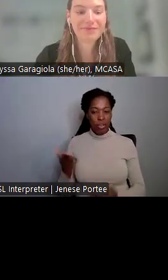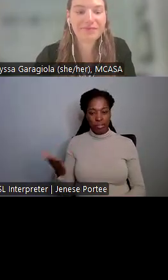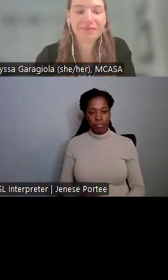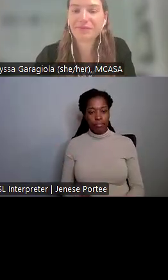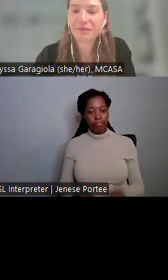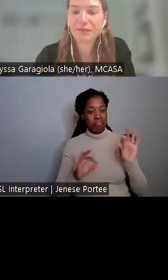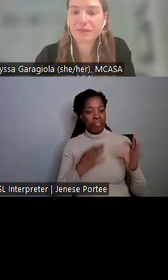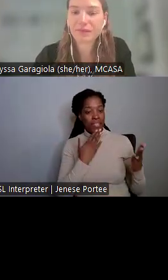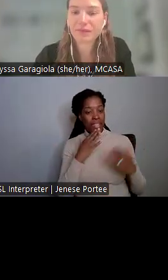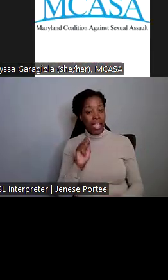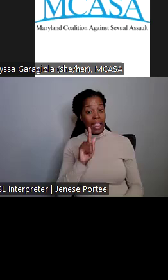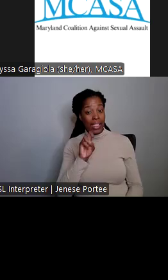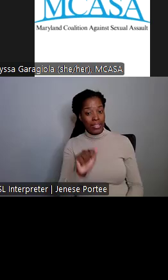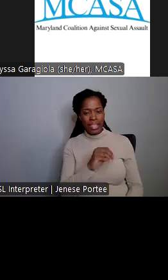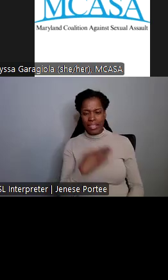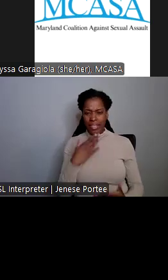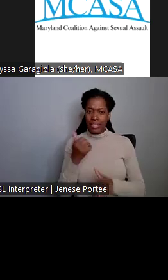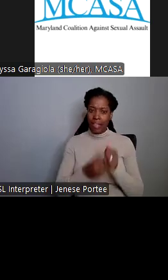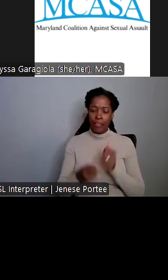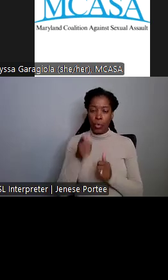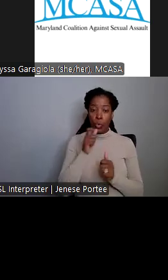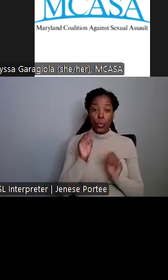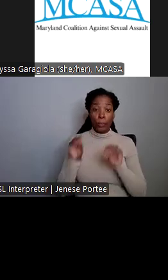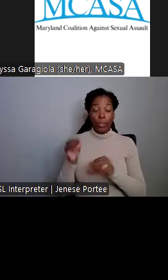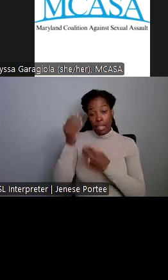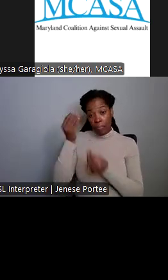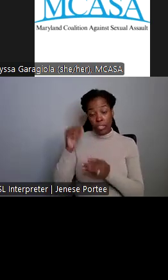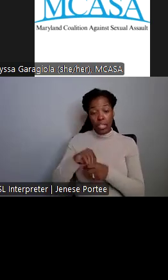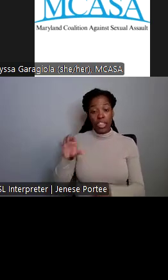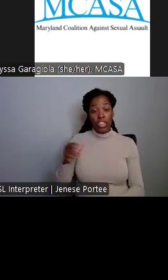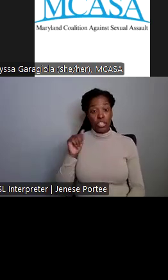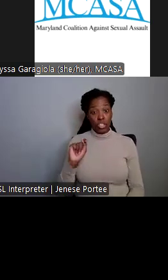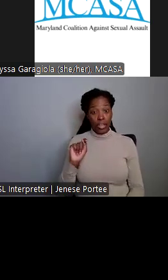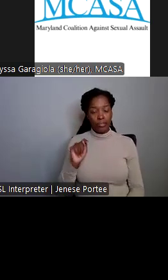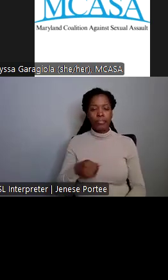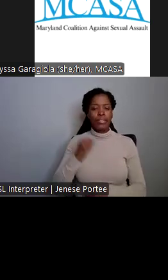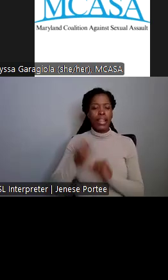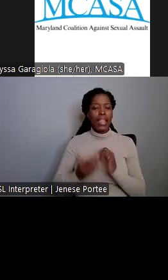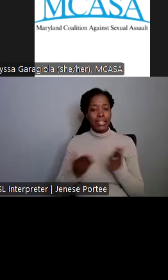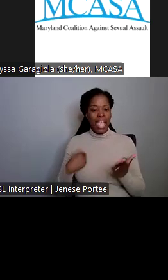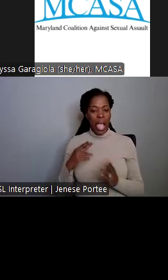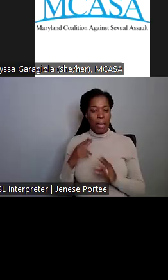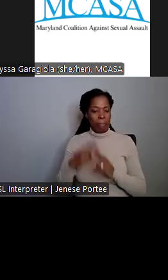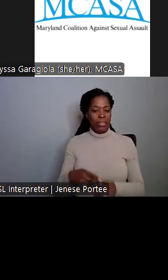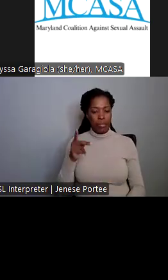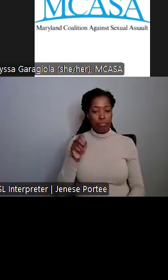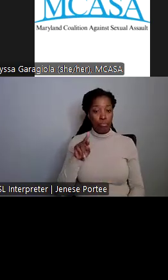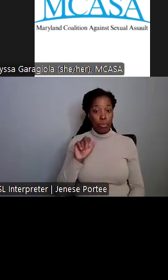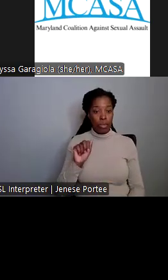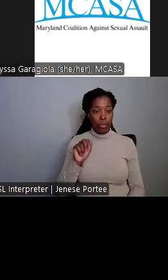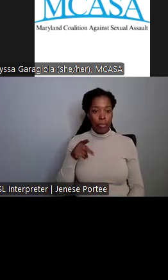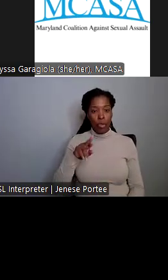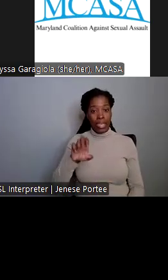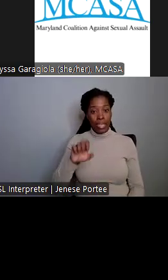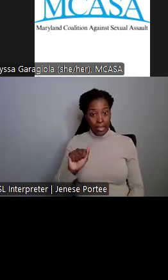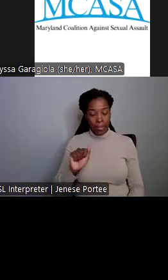And thanks for everyone who put information in the chat. The last thing I would mention about PREA is if you work